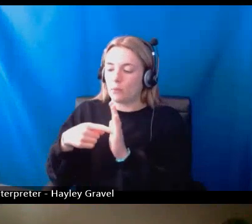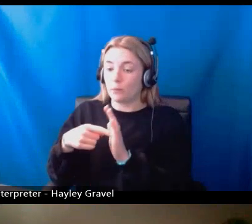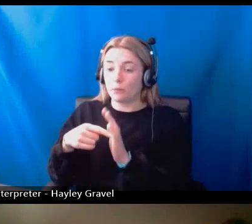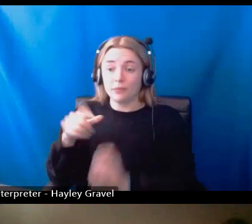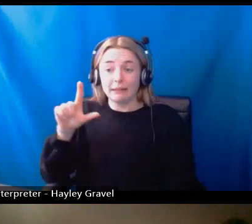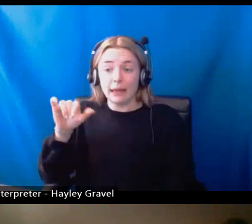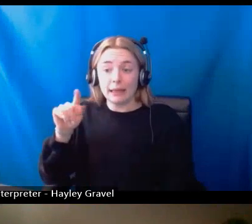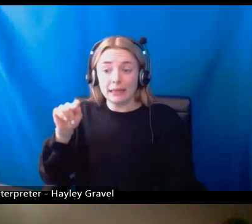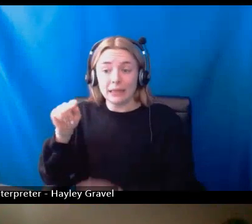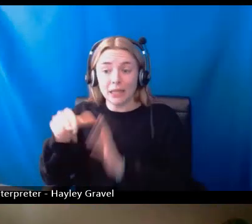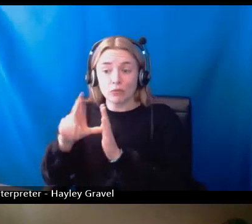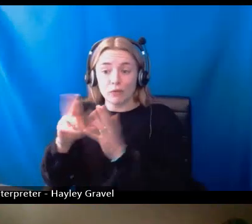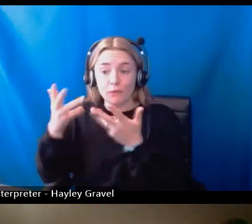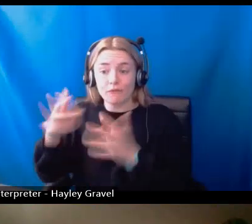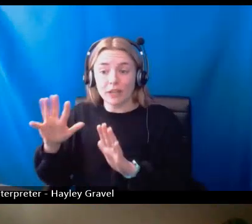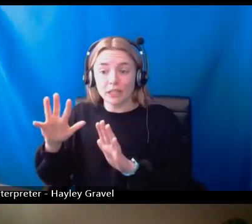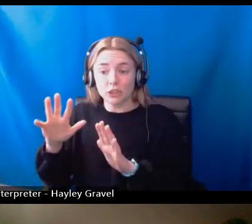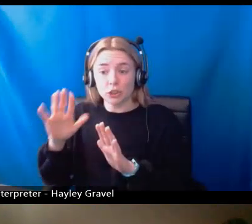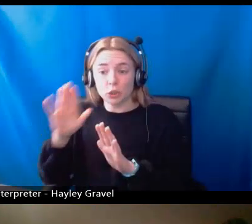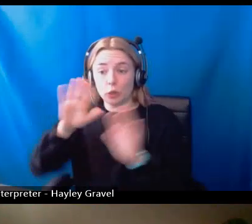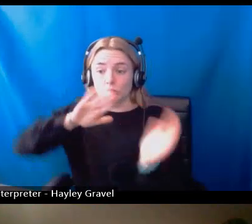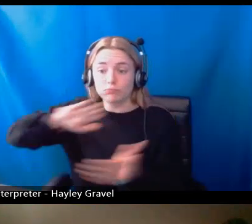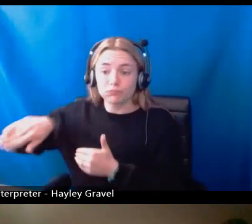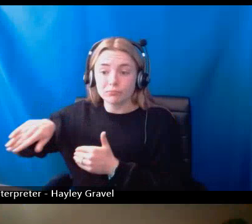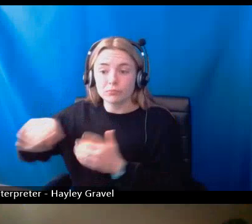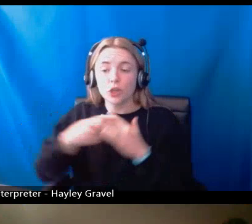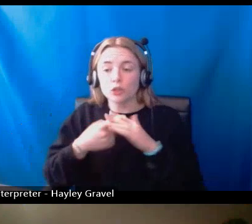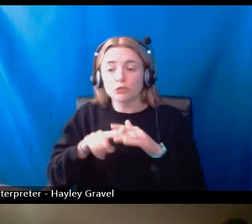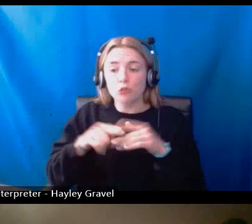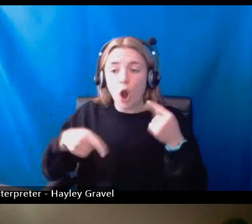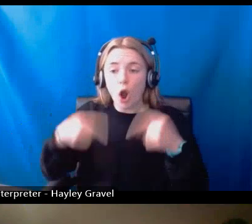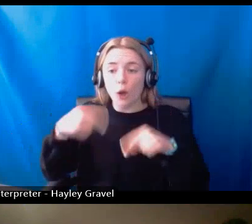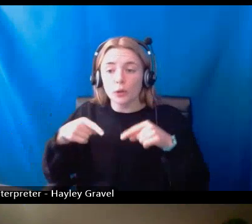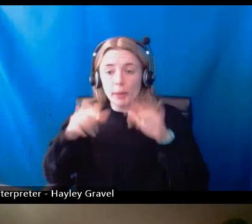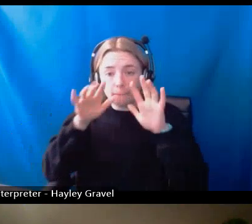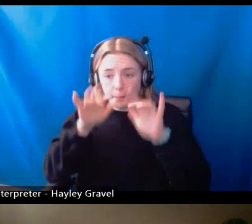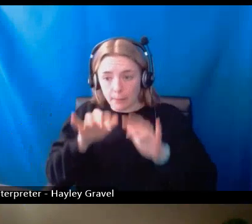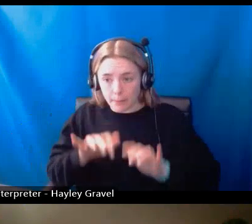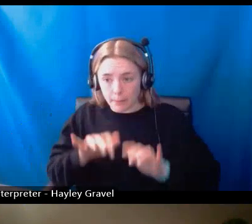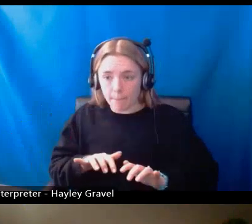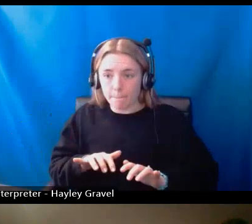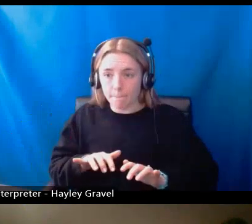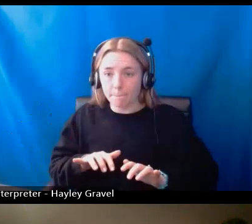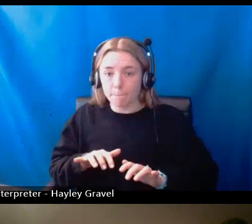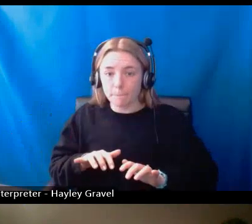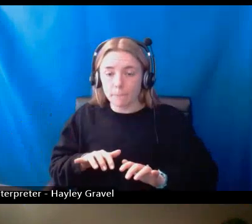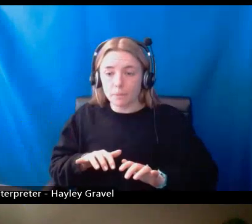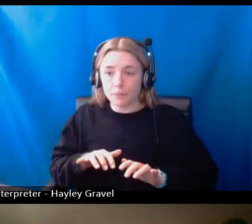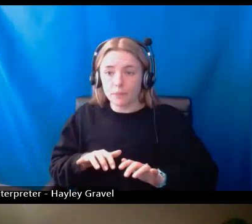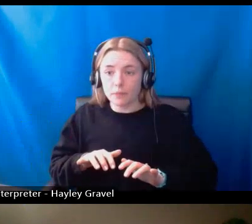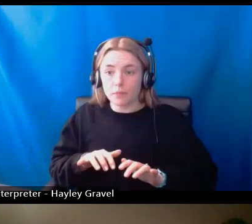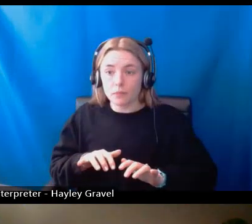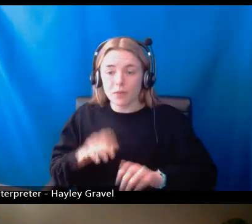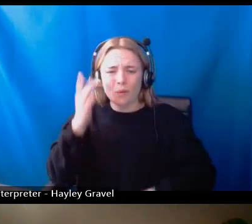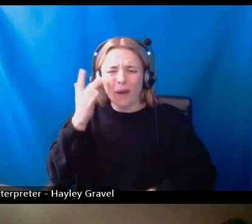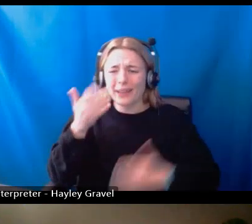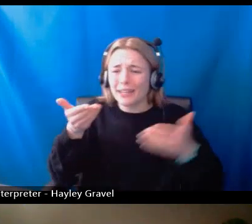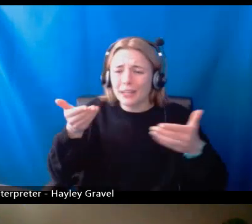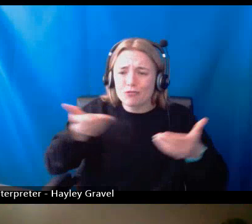on my argument. I'm going to put that aside. I'm going to put that lit review aside. I'm going to go right to my argument, because you can write your